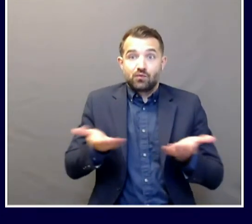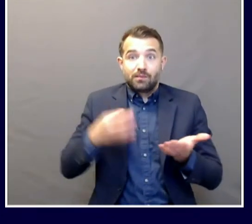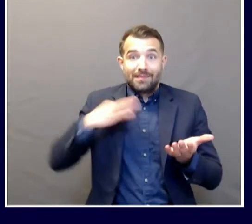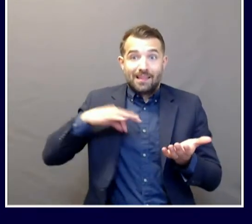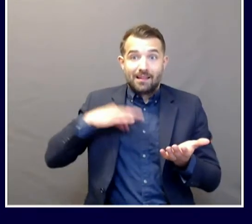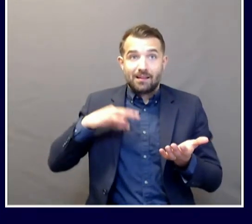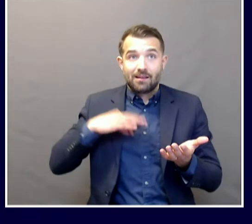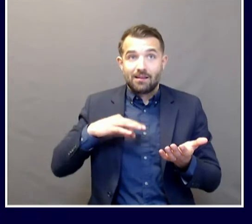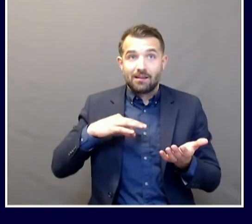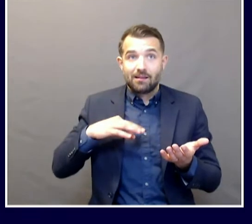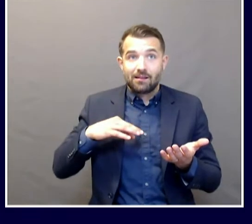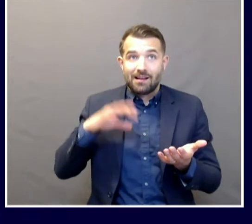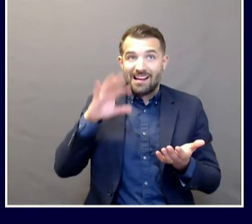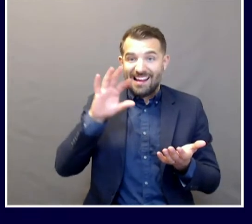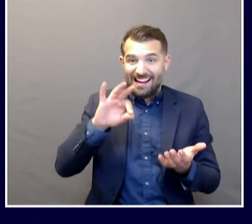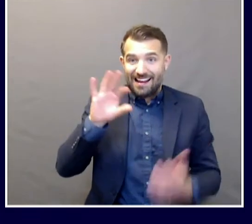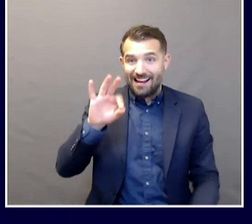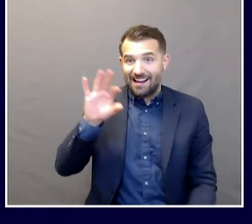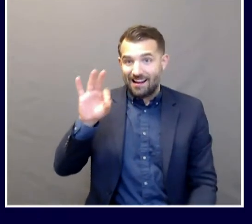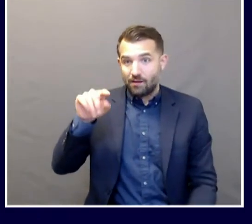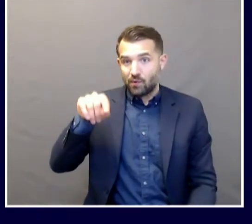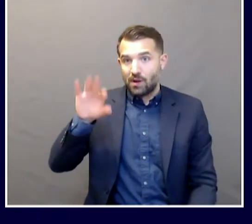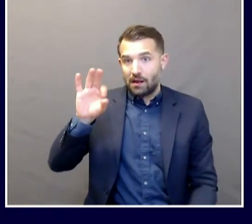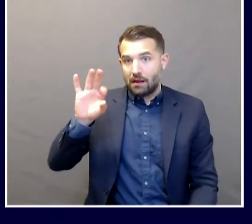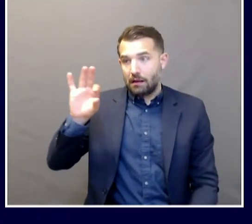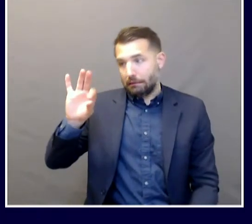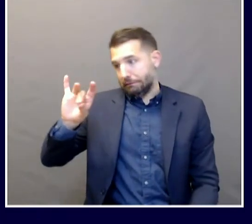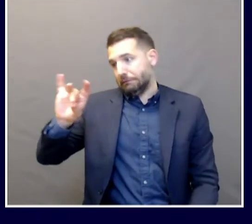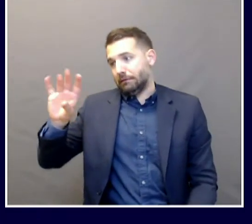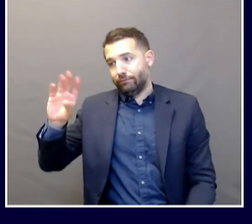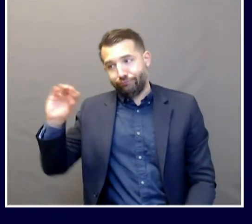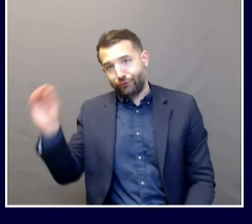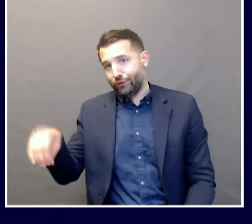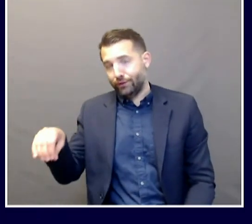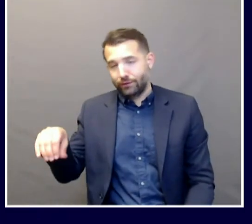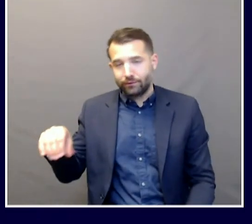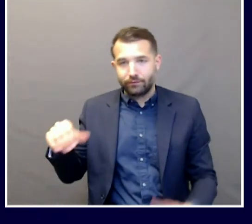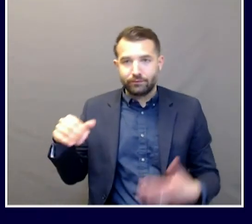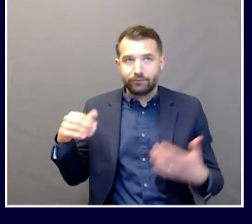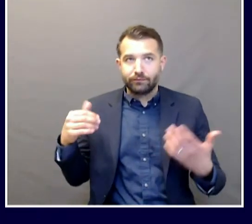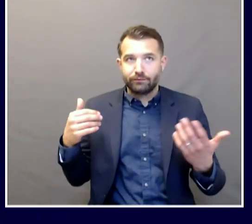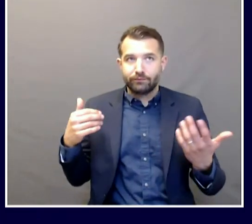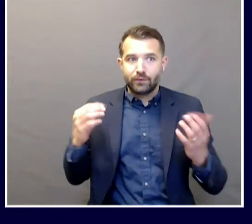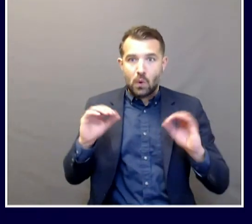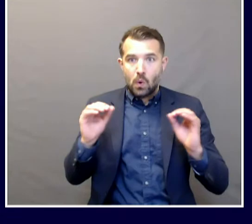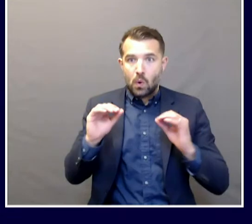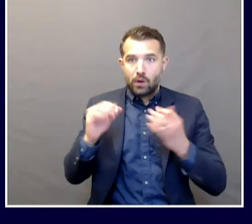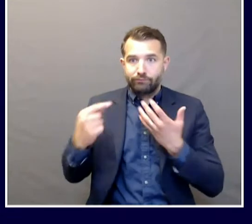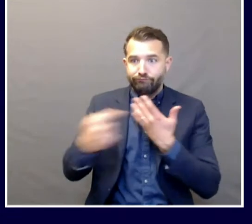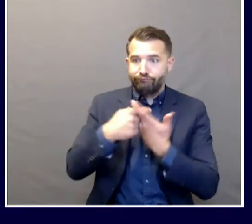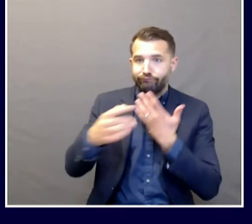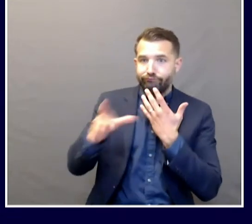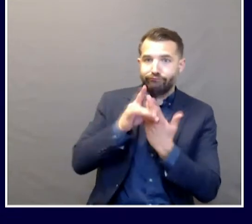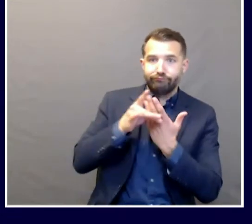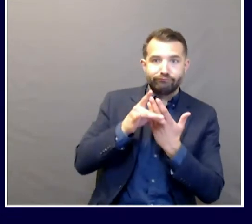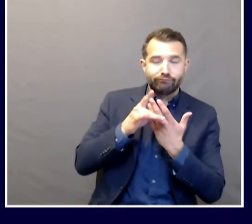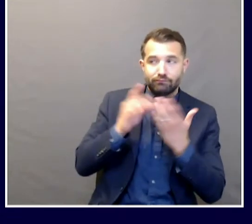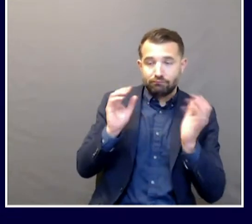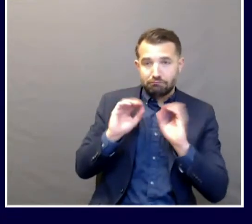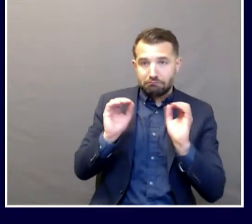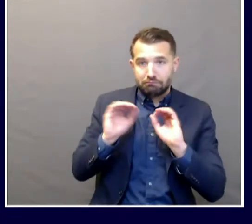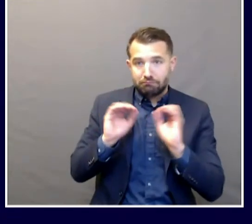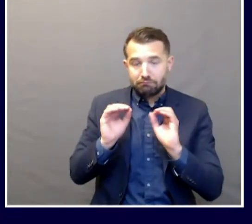99.97% of people who have been vaccinated have not gotten COVID. It's also important to note that since we rolled out vaccines